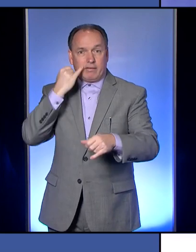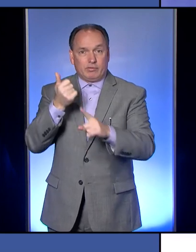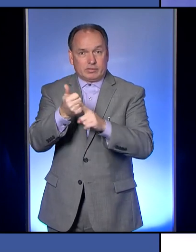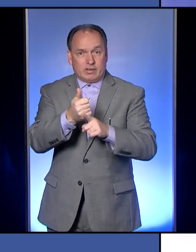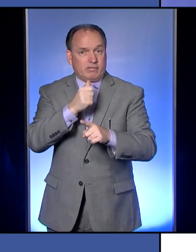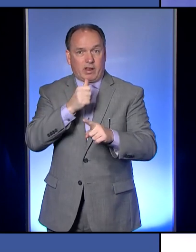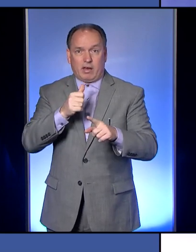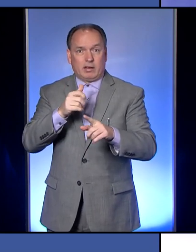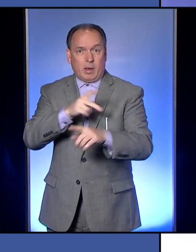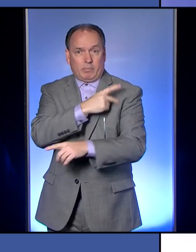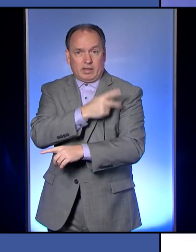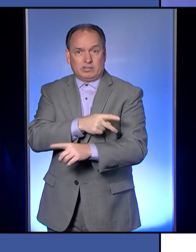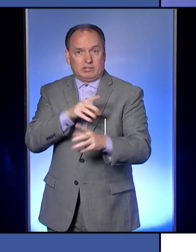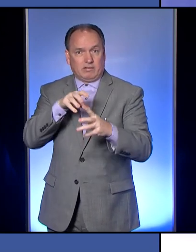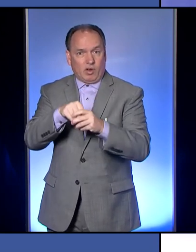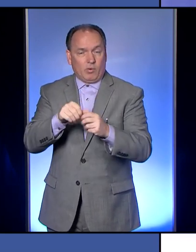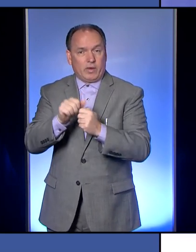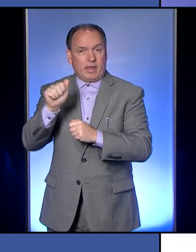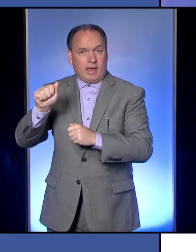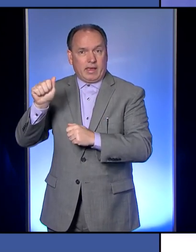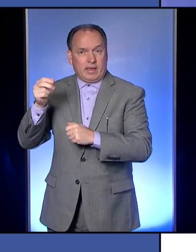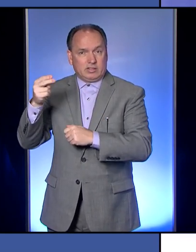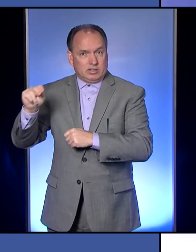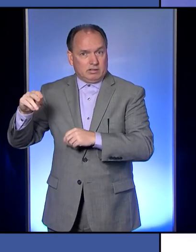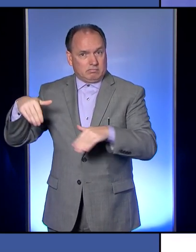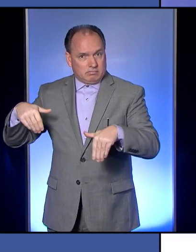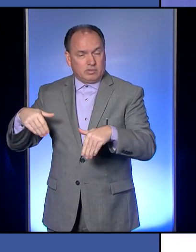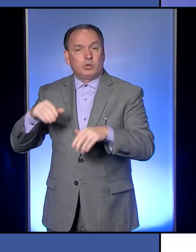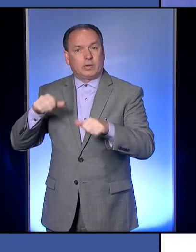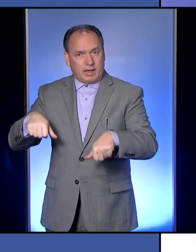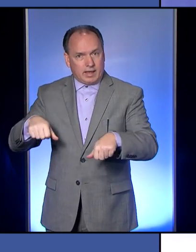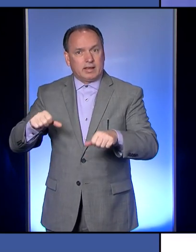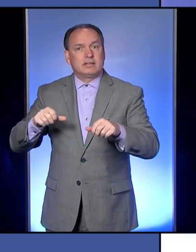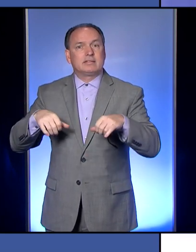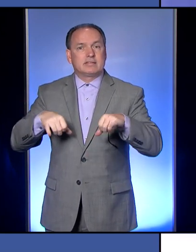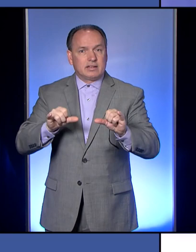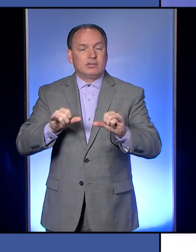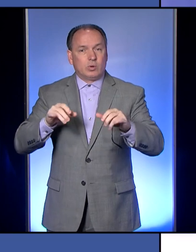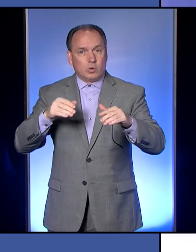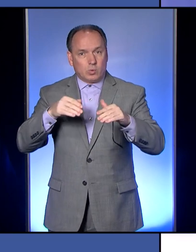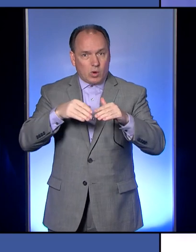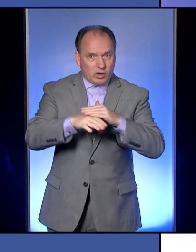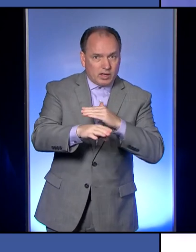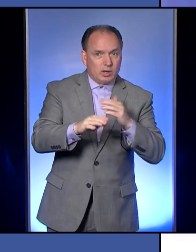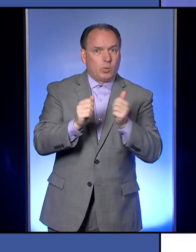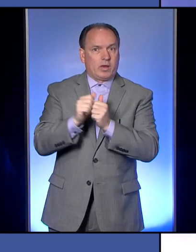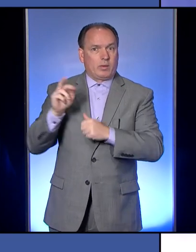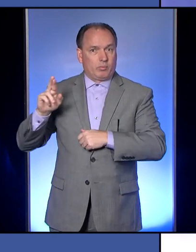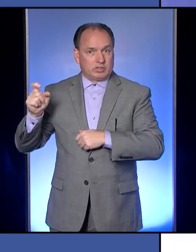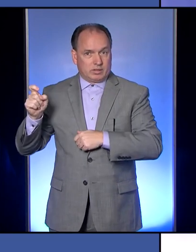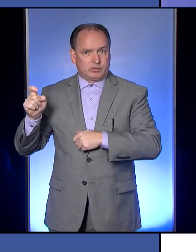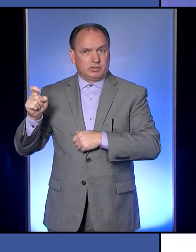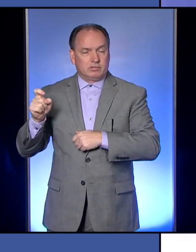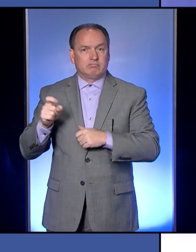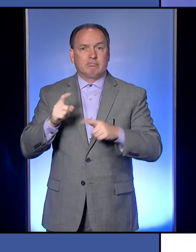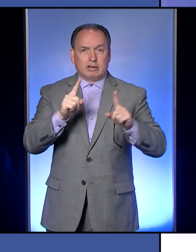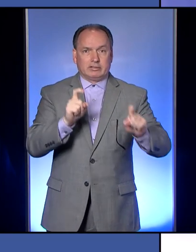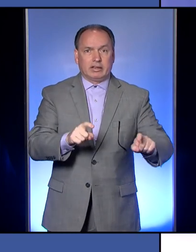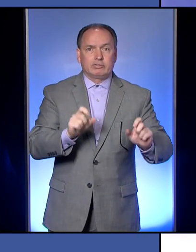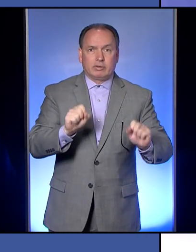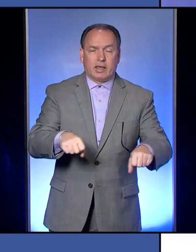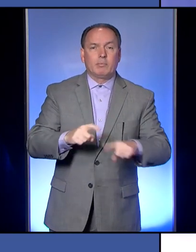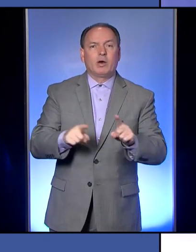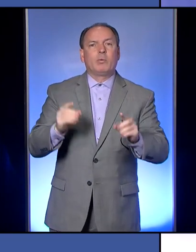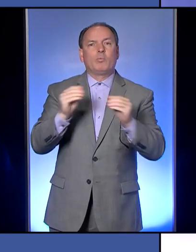AHN, we still don't have a process built in where you can walk in with a prescription and have the test done. But more to come on that in the